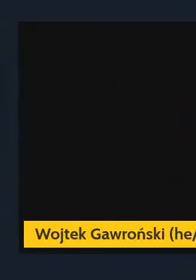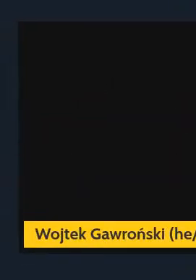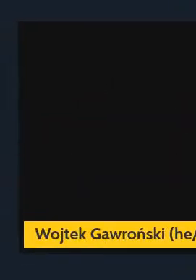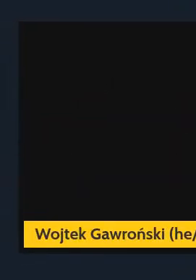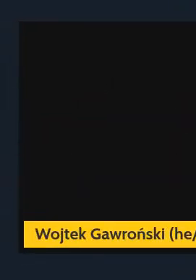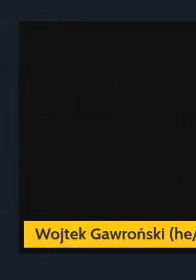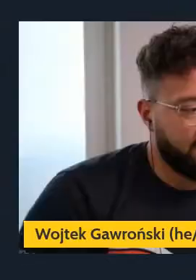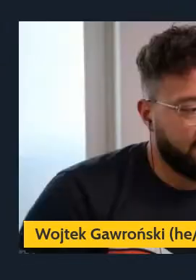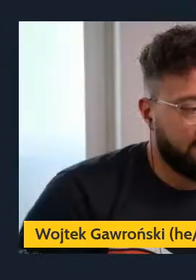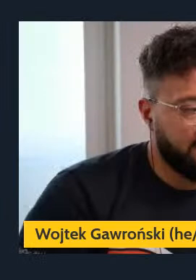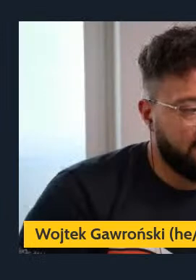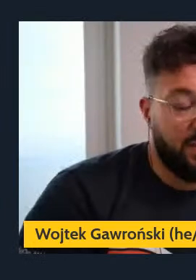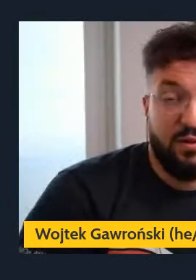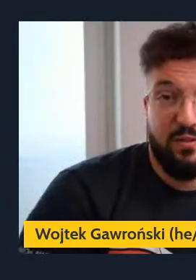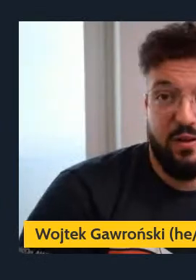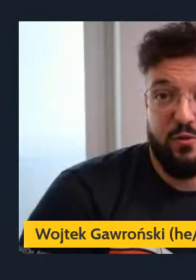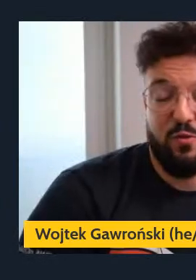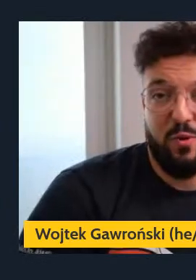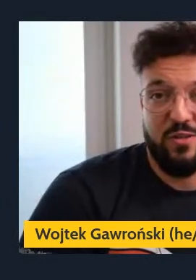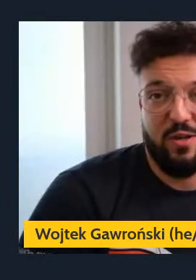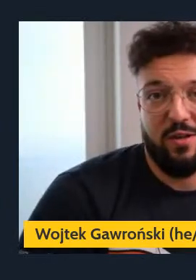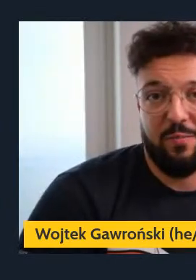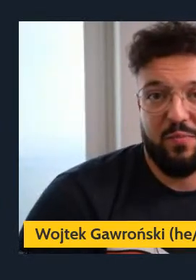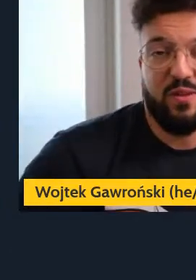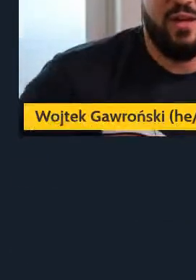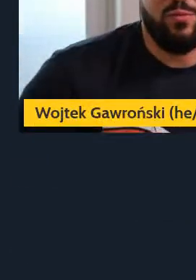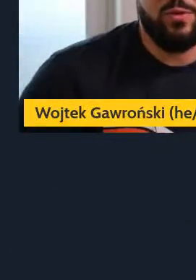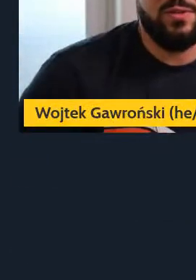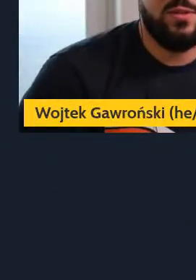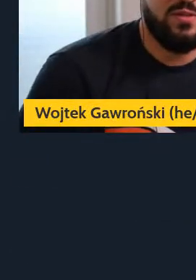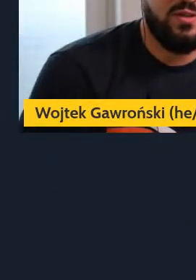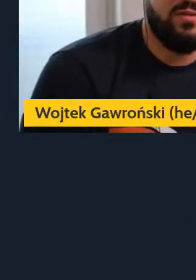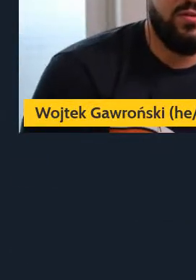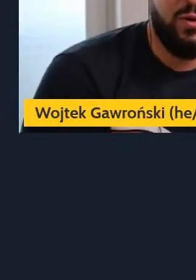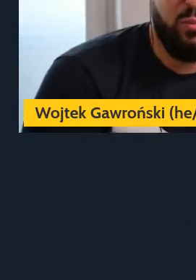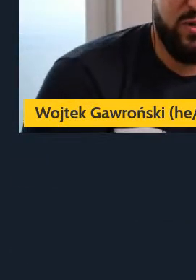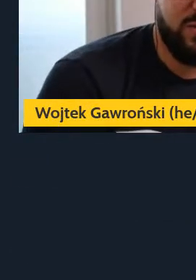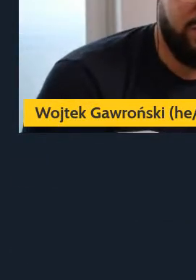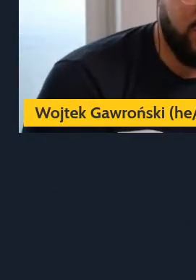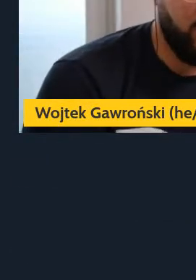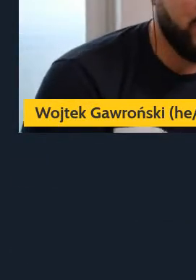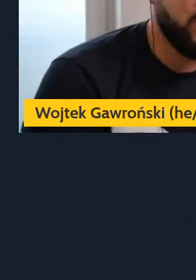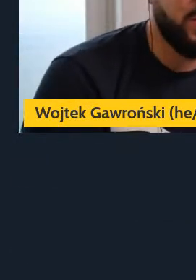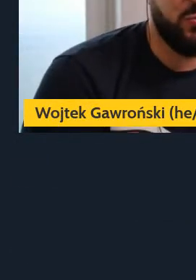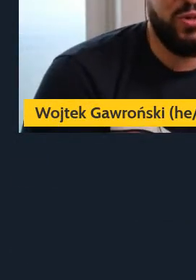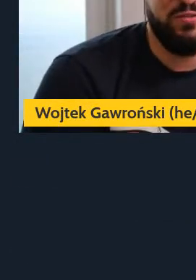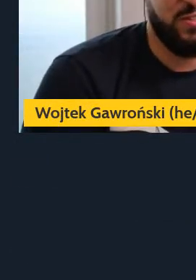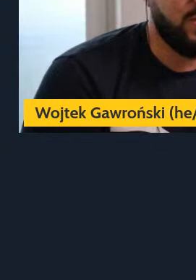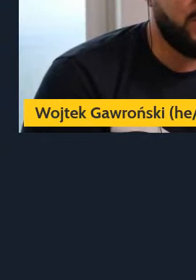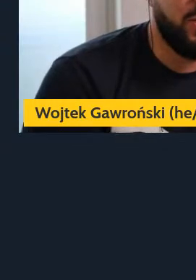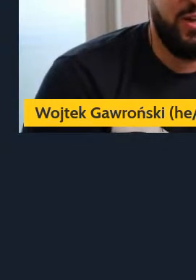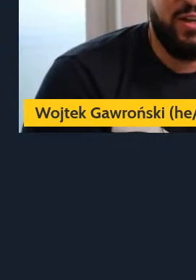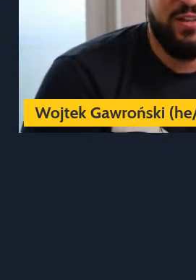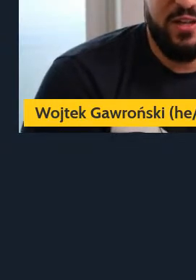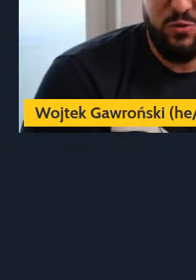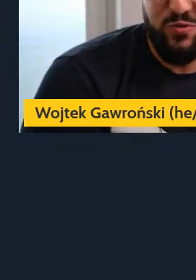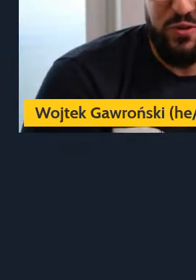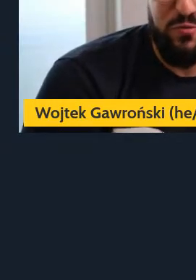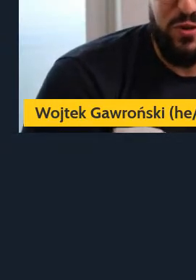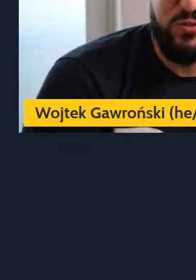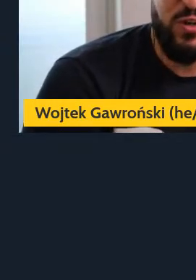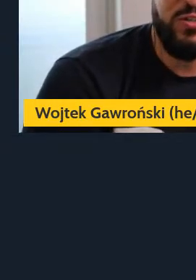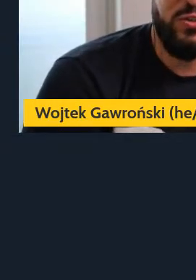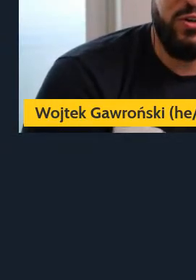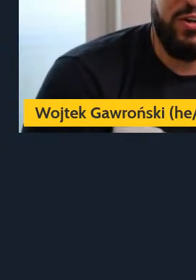Thank you very much. Thank you very much, Eyal. That was very impressive, especially that we've seen